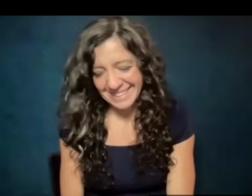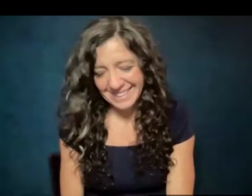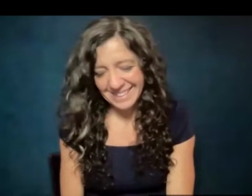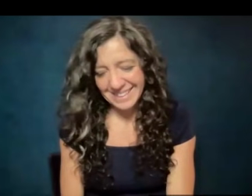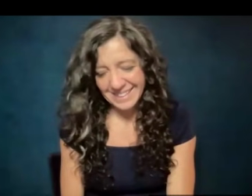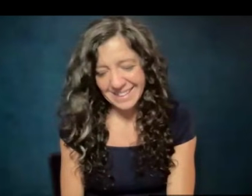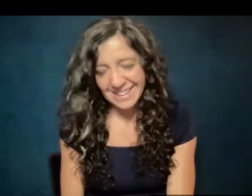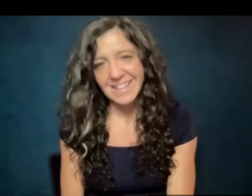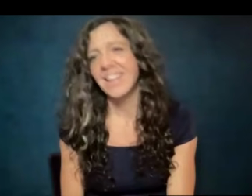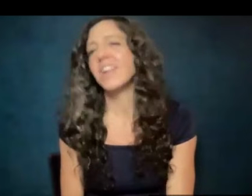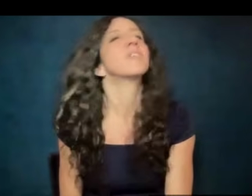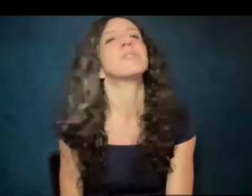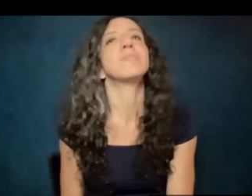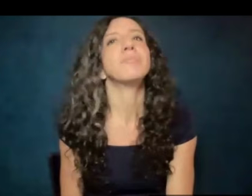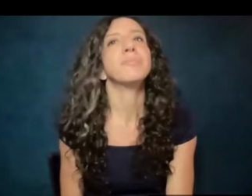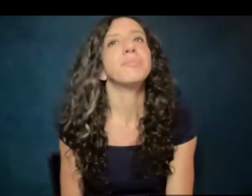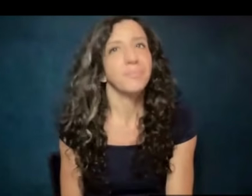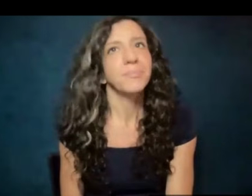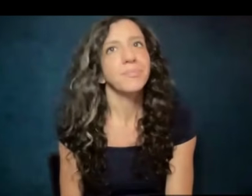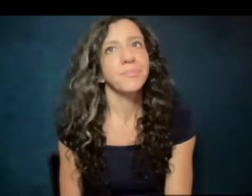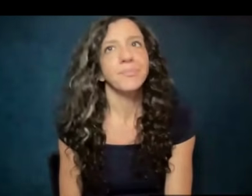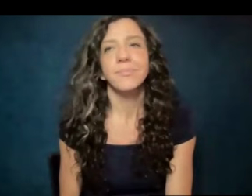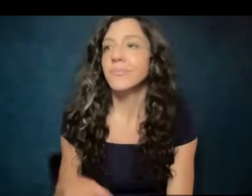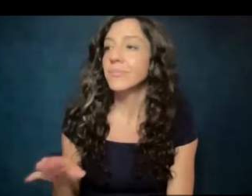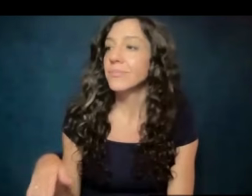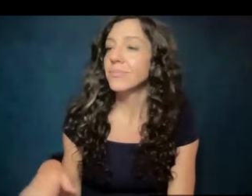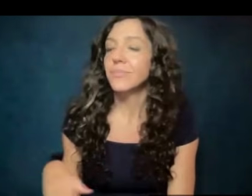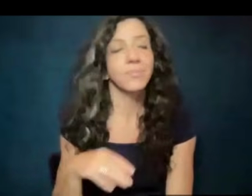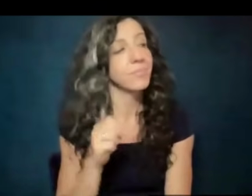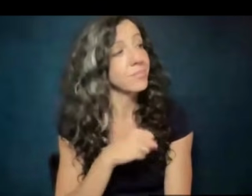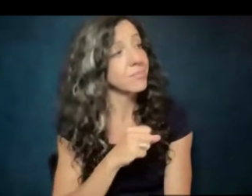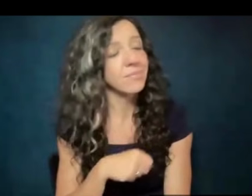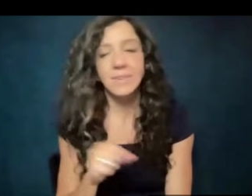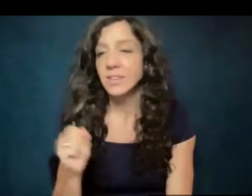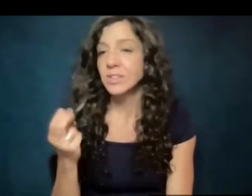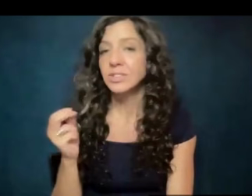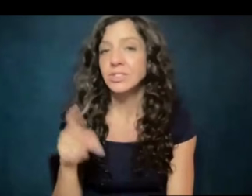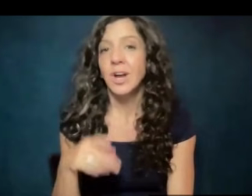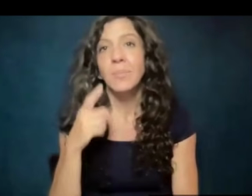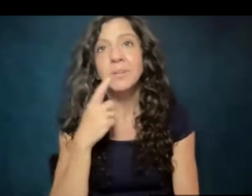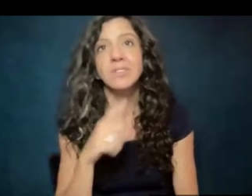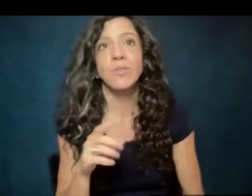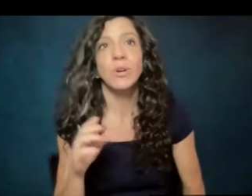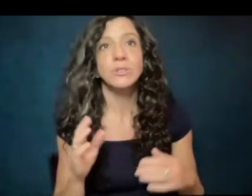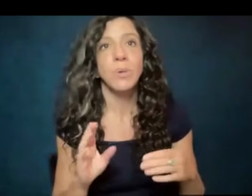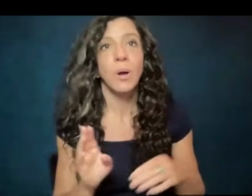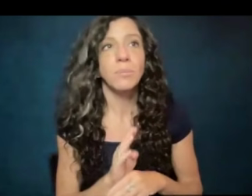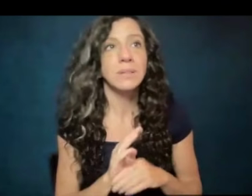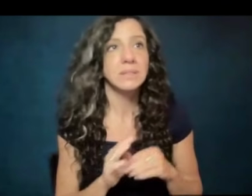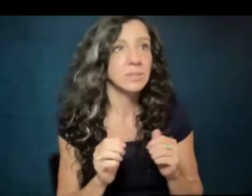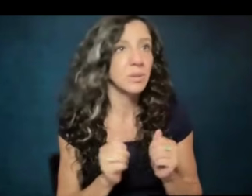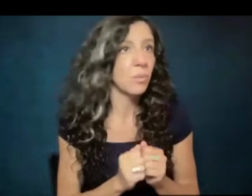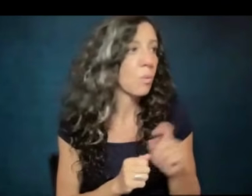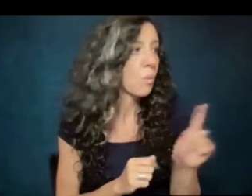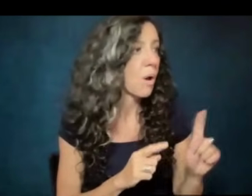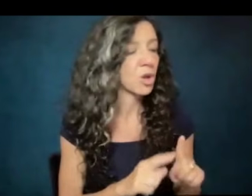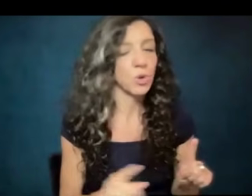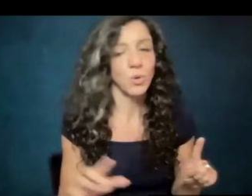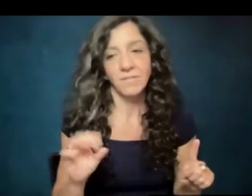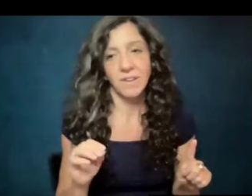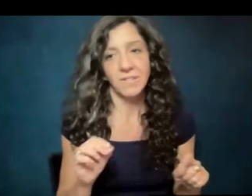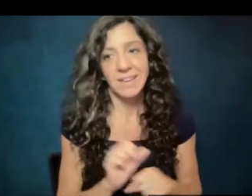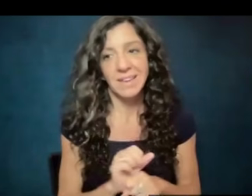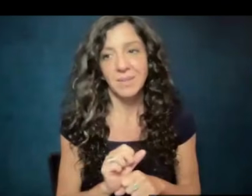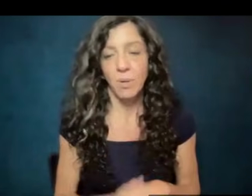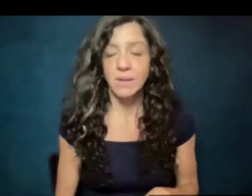Aleda, Yes, SHOP is for small businesses with 1 to 50 employees. 50. Okay,